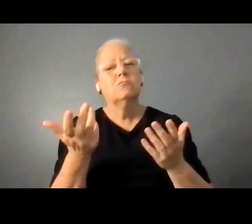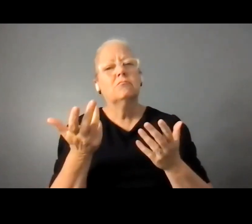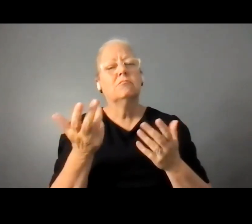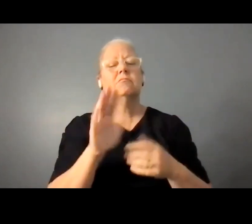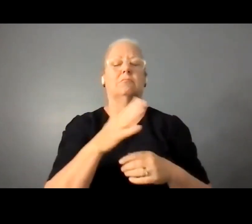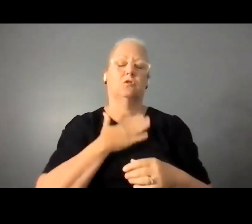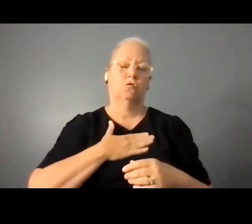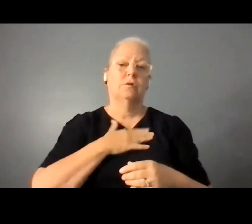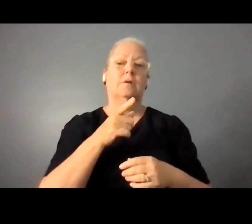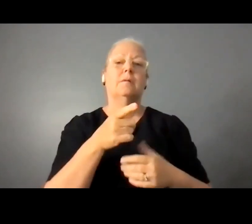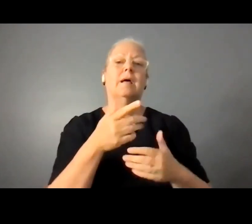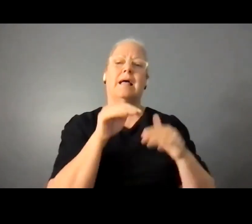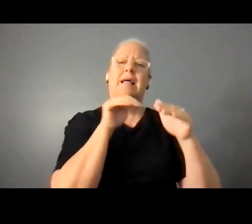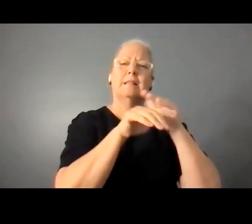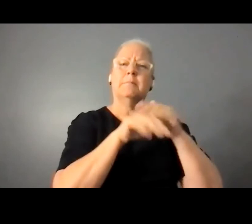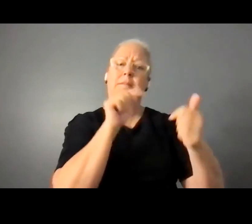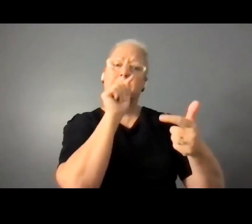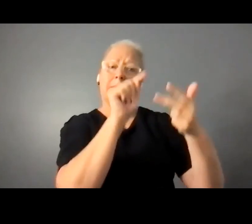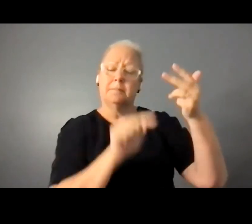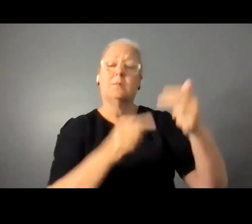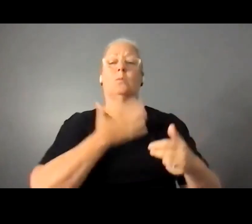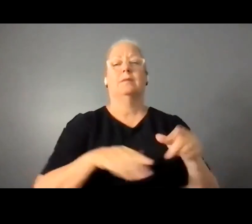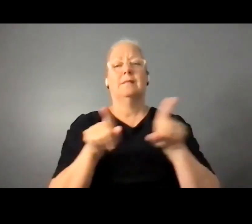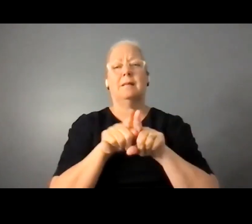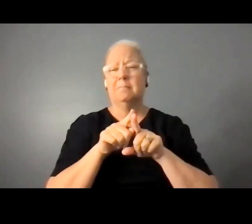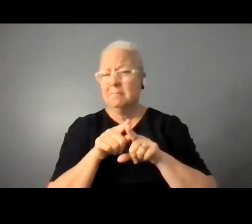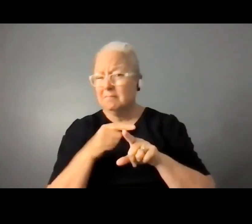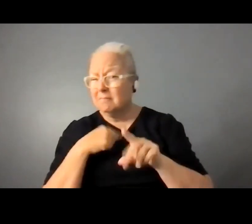accessibility elements are. I hope that answers the question.